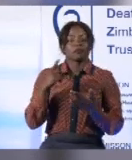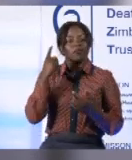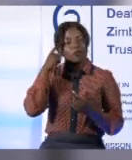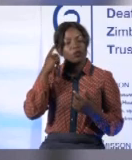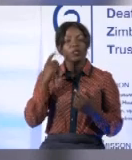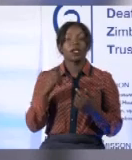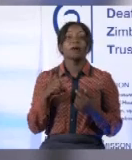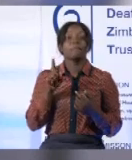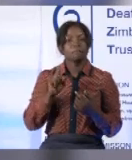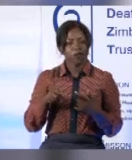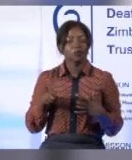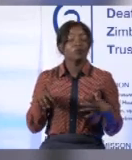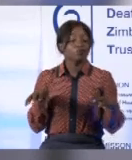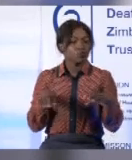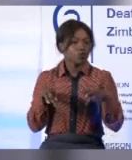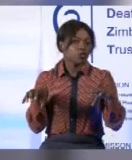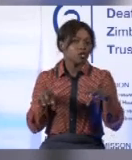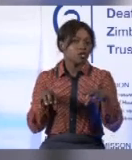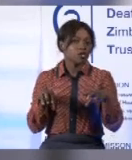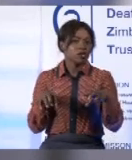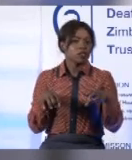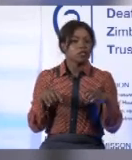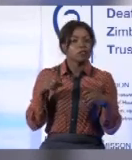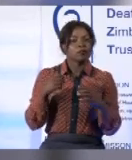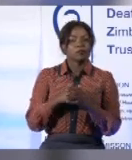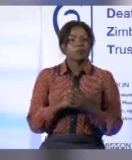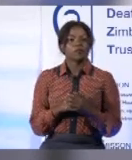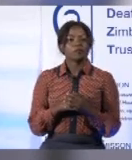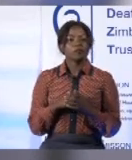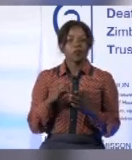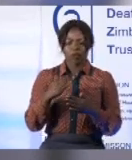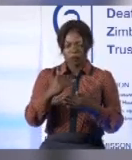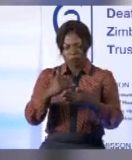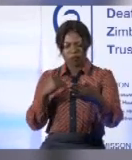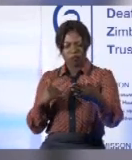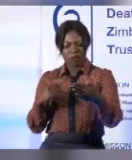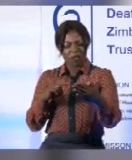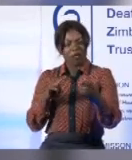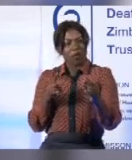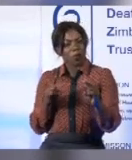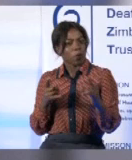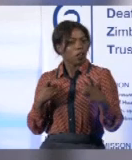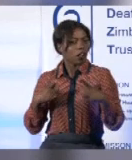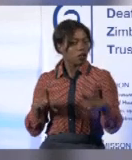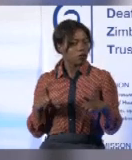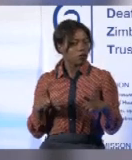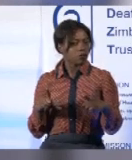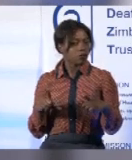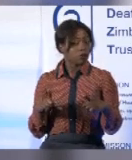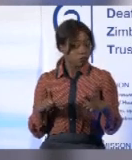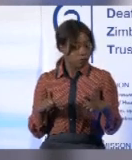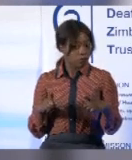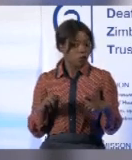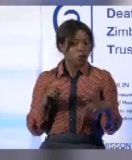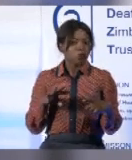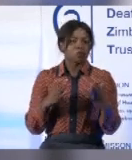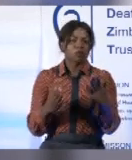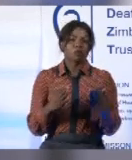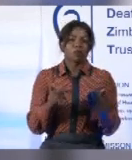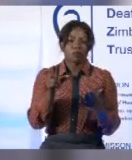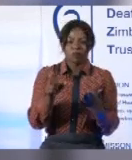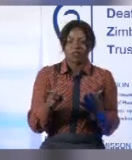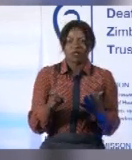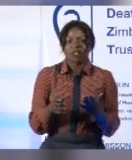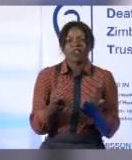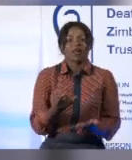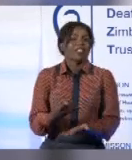get to find, I start to look back and see what I was before. And if maybe if there was somebody to help me, then